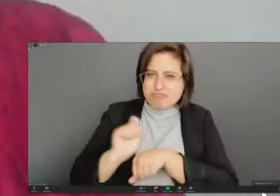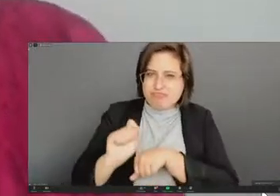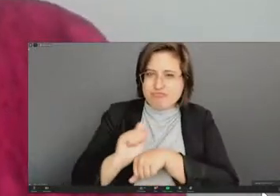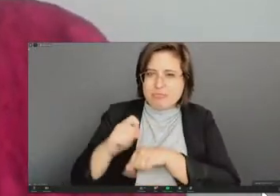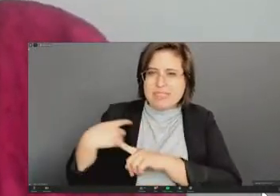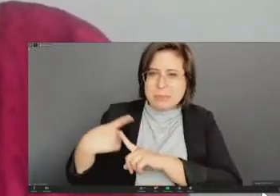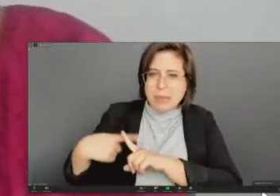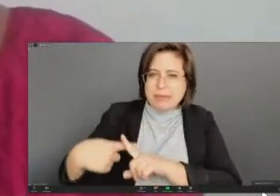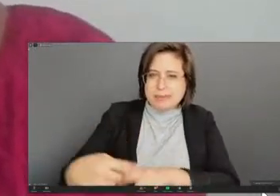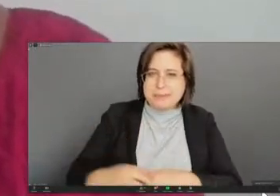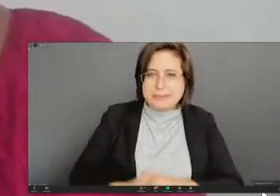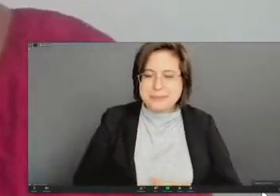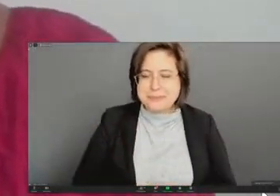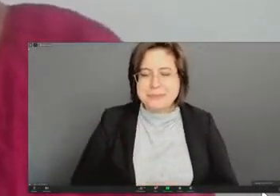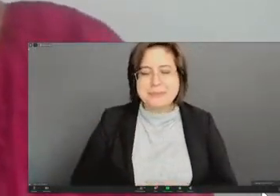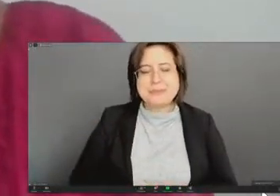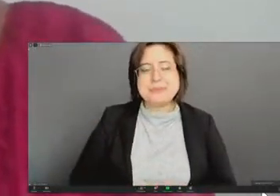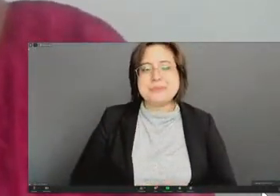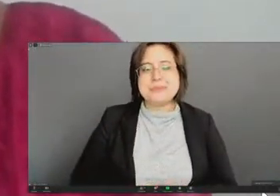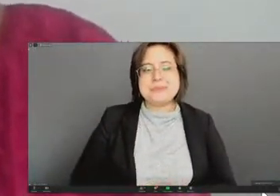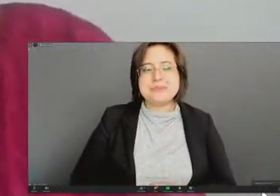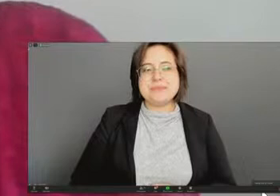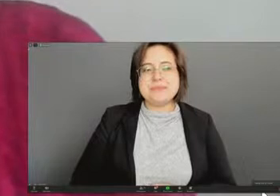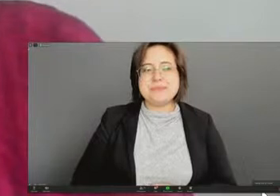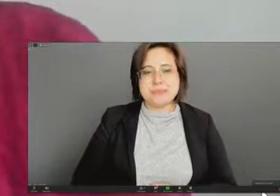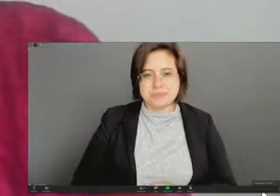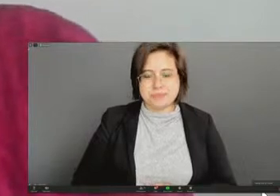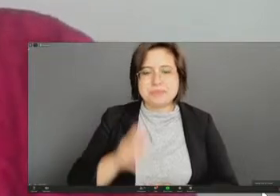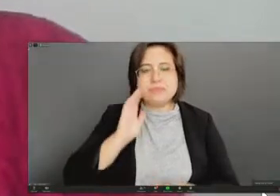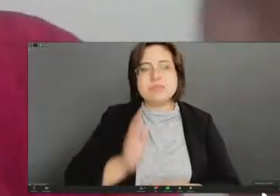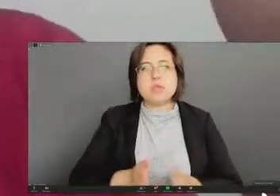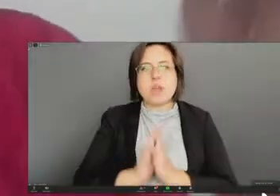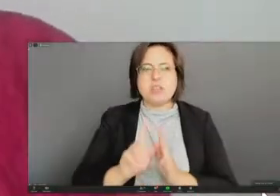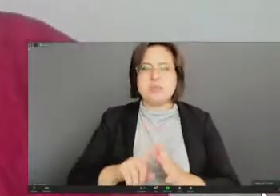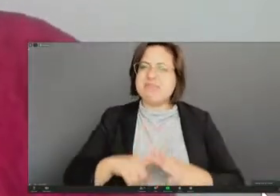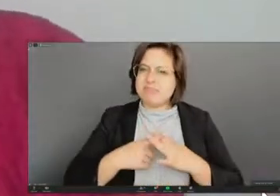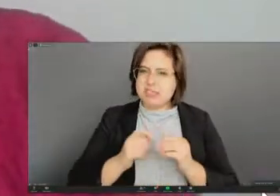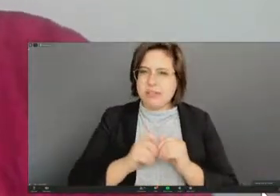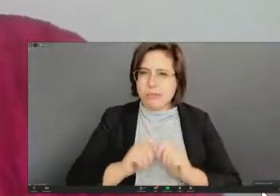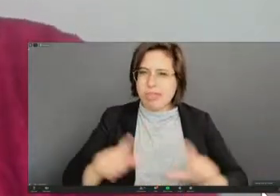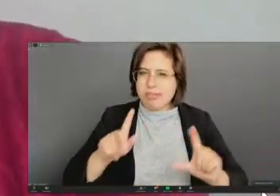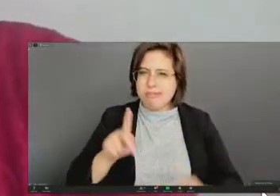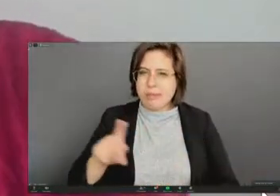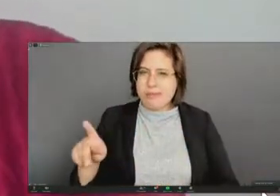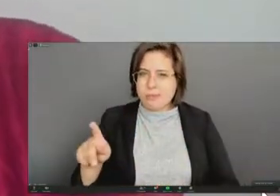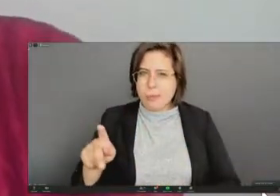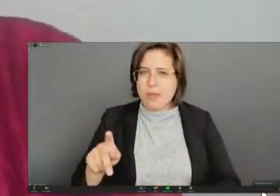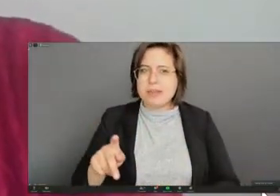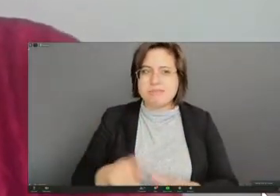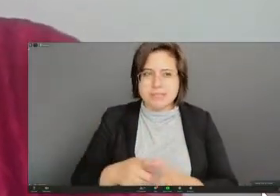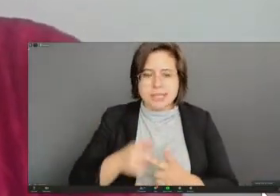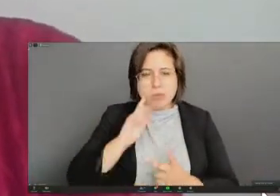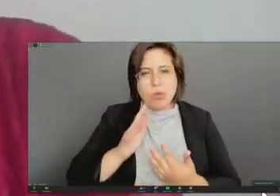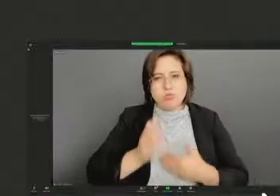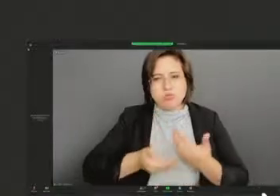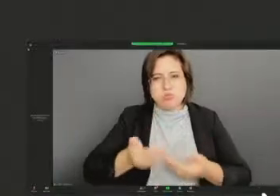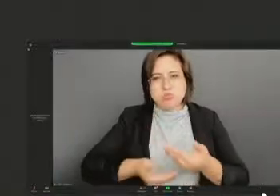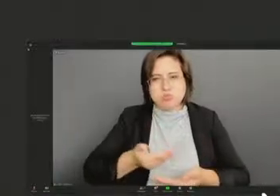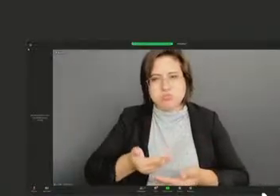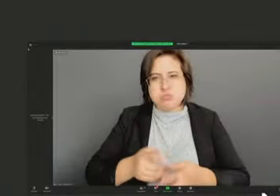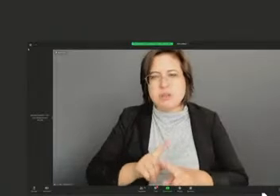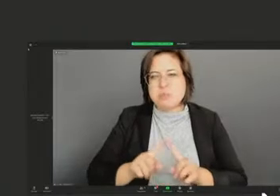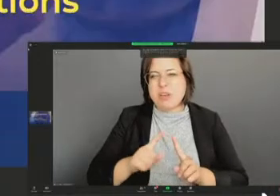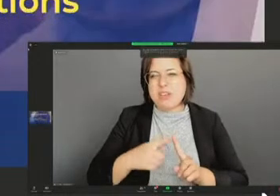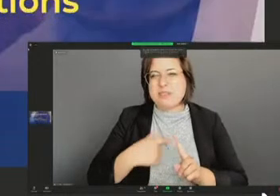month. I will ask, we can begin with the slides because then we will move through, but I wanted